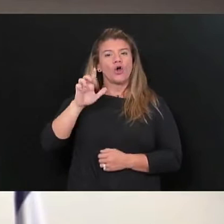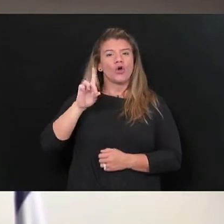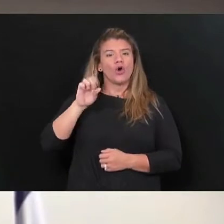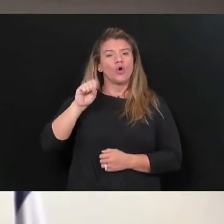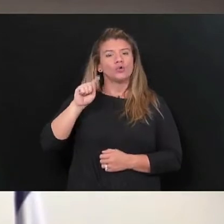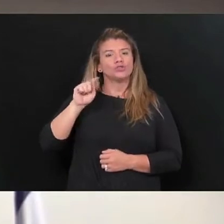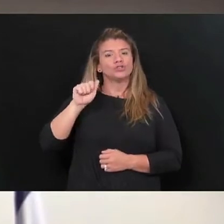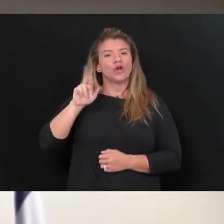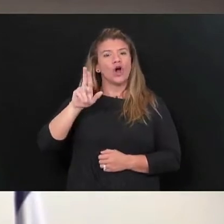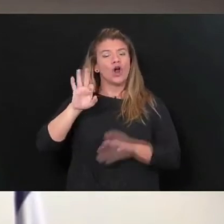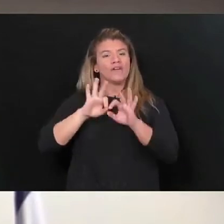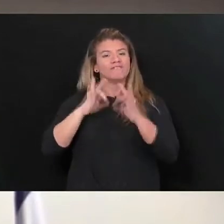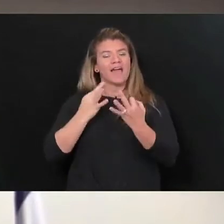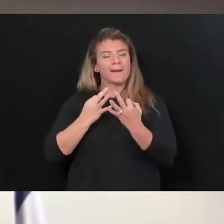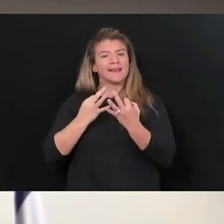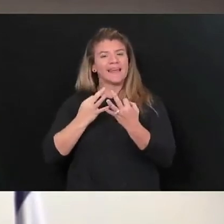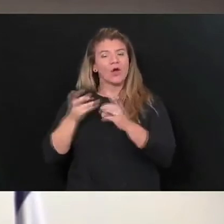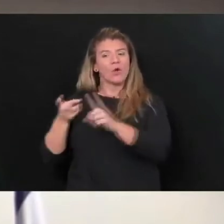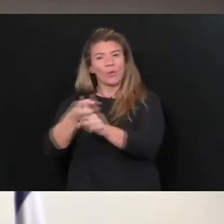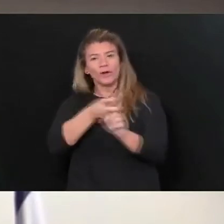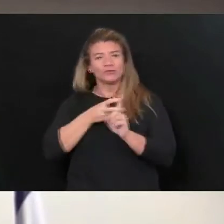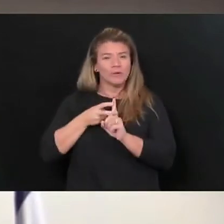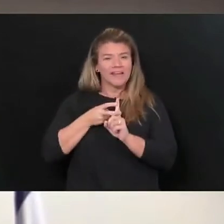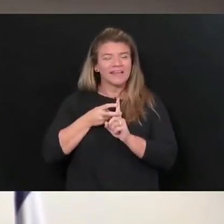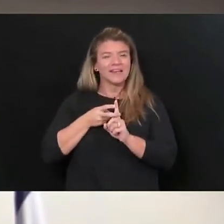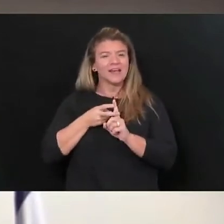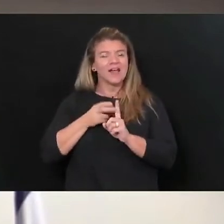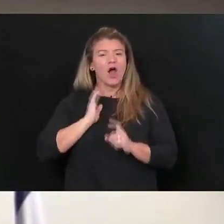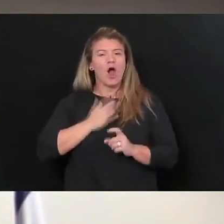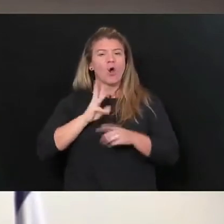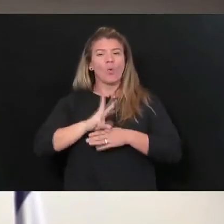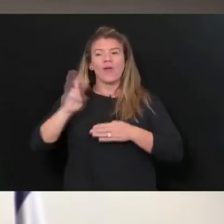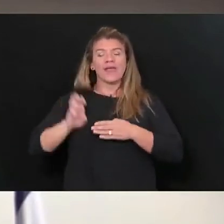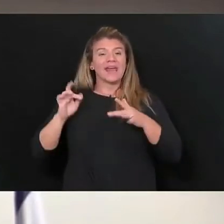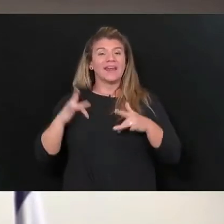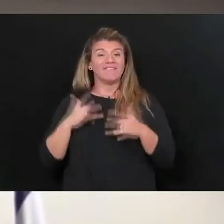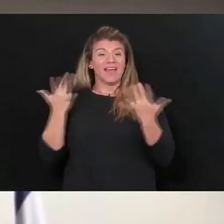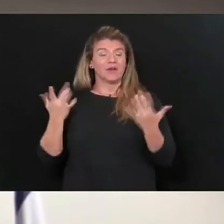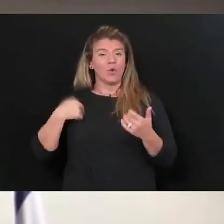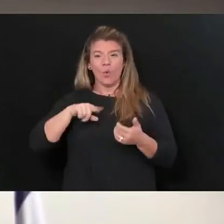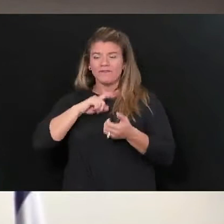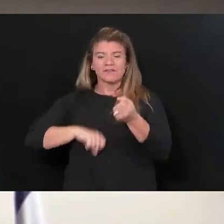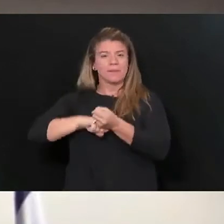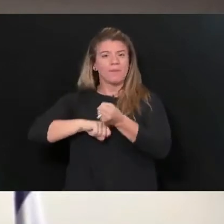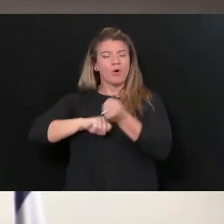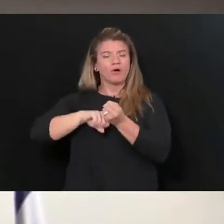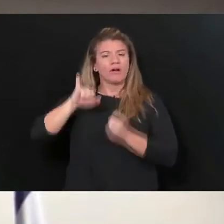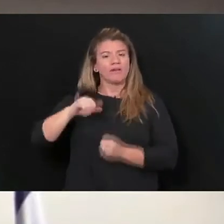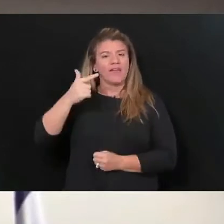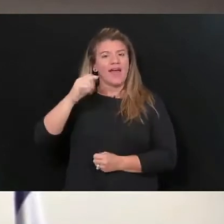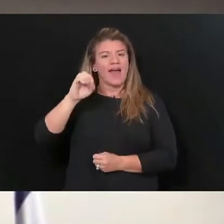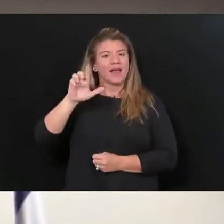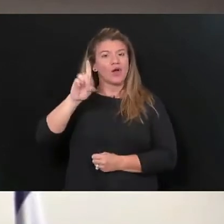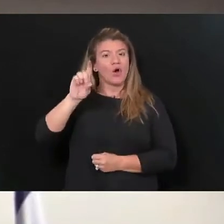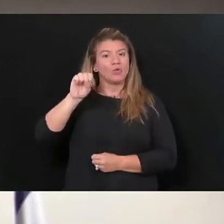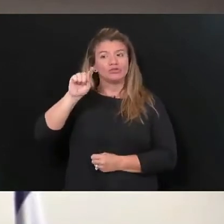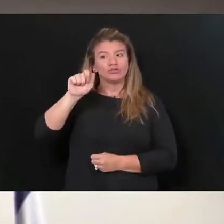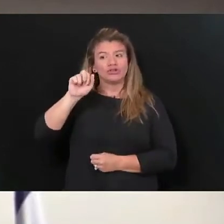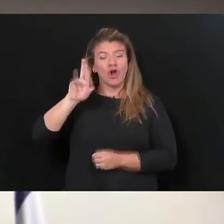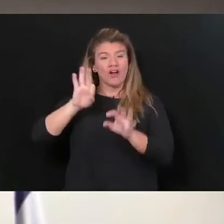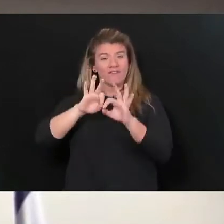has supported our Gold Star families over the past six years. I would just put those 2